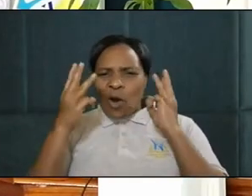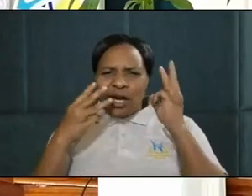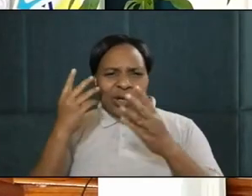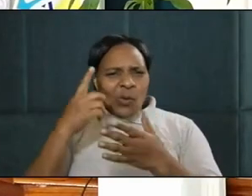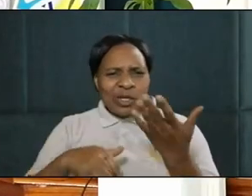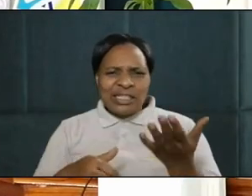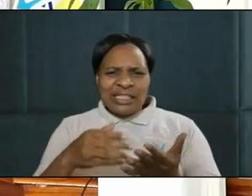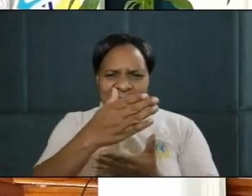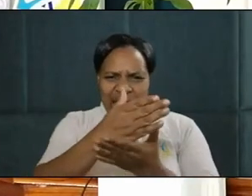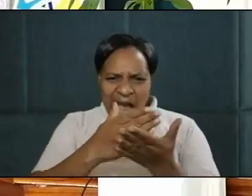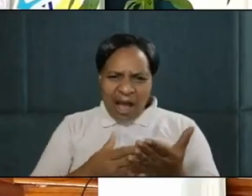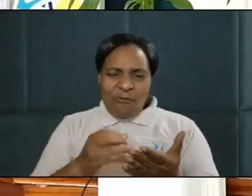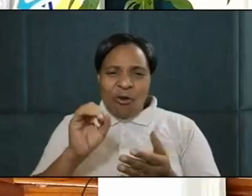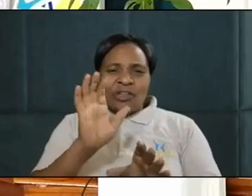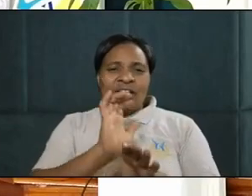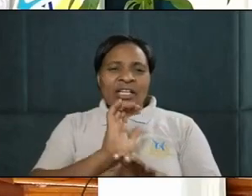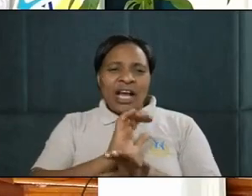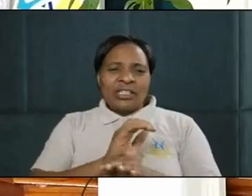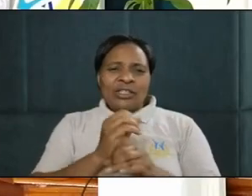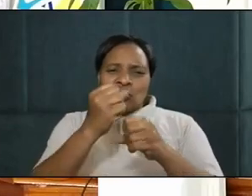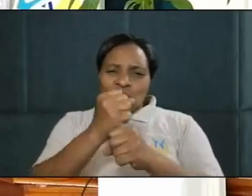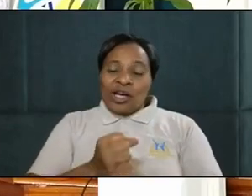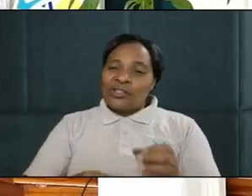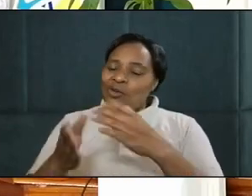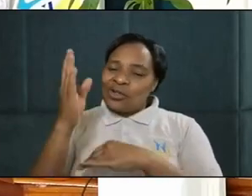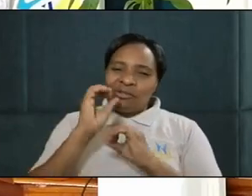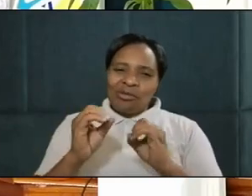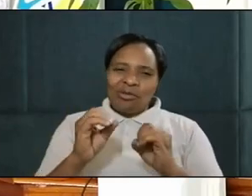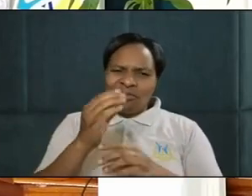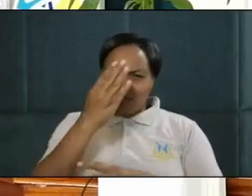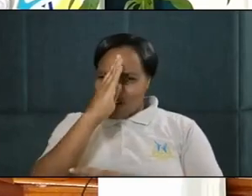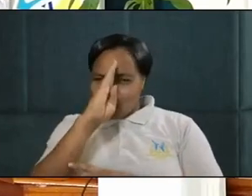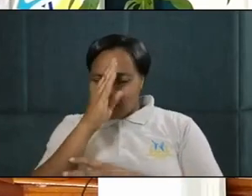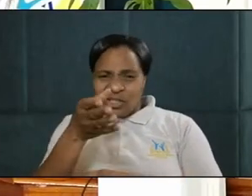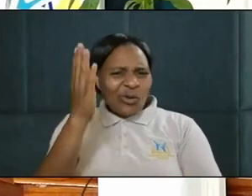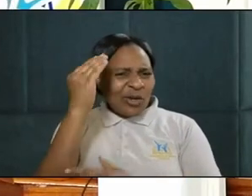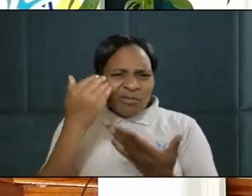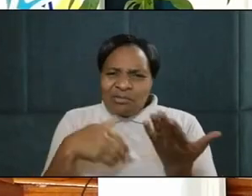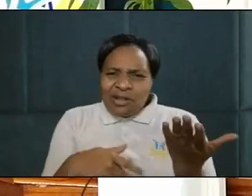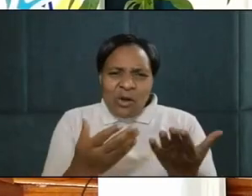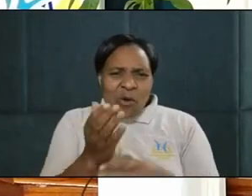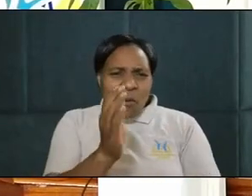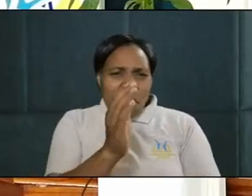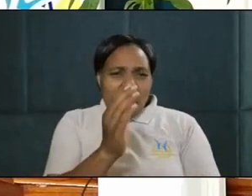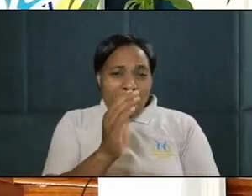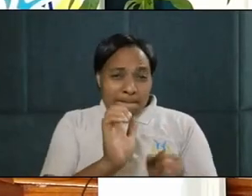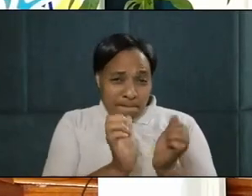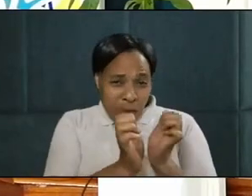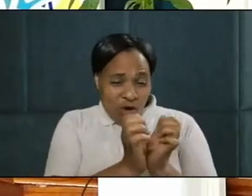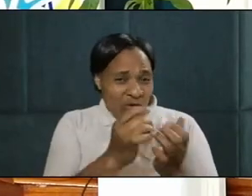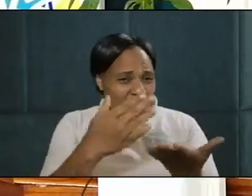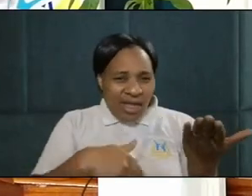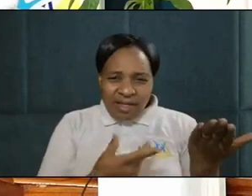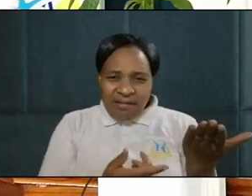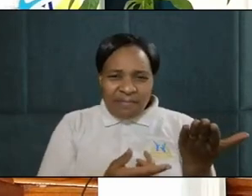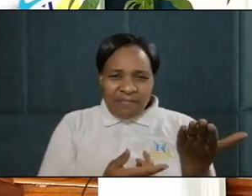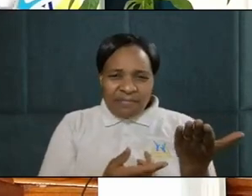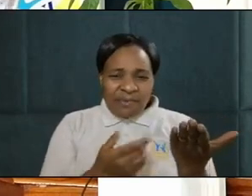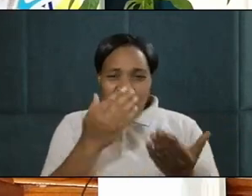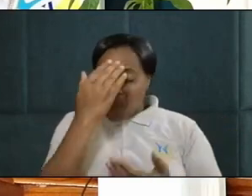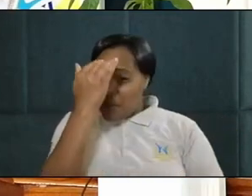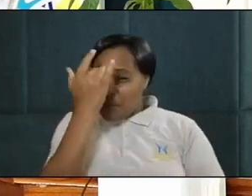the church could not trust Paul. Why were they doubting Paul? Why were they doubting Paul? Yes,